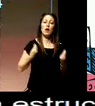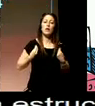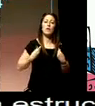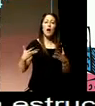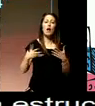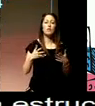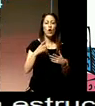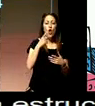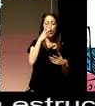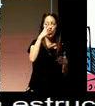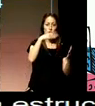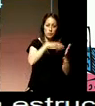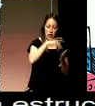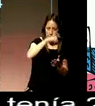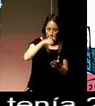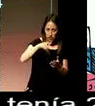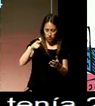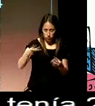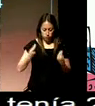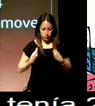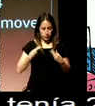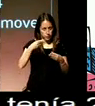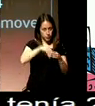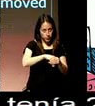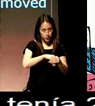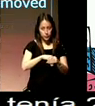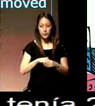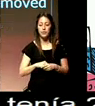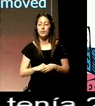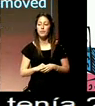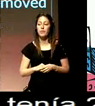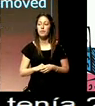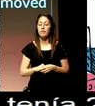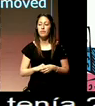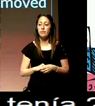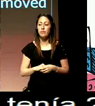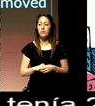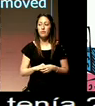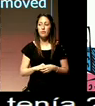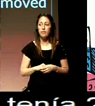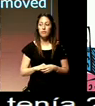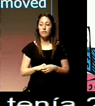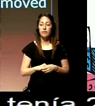and removed after the Protestant Reformation in the 16th century.